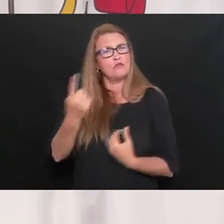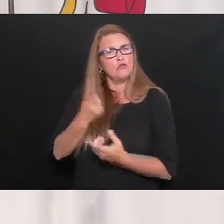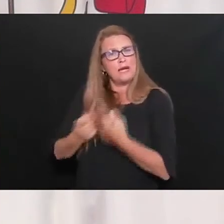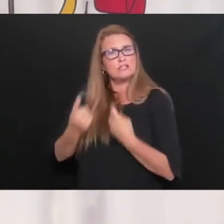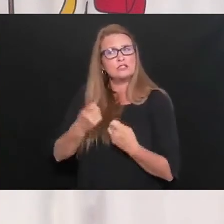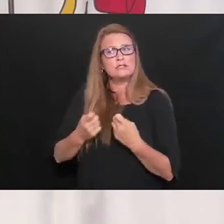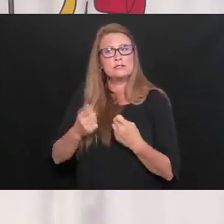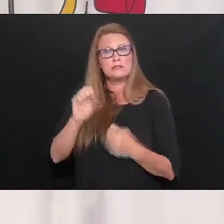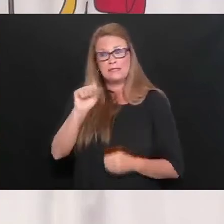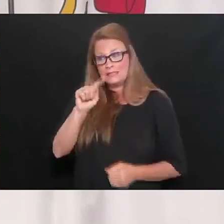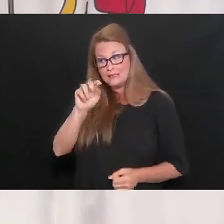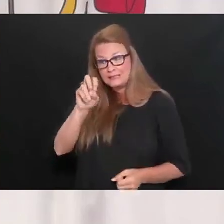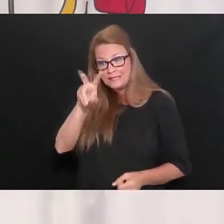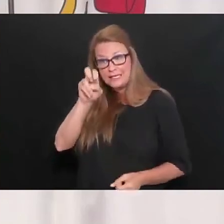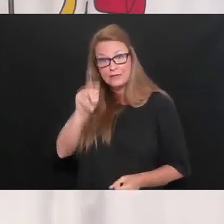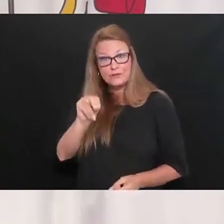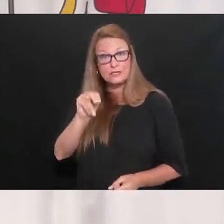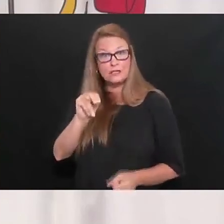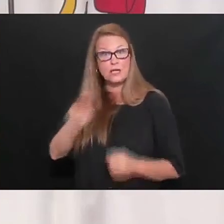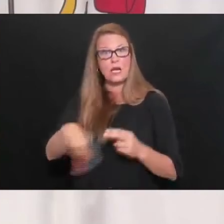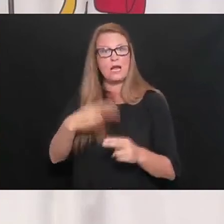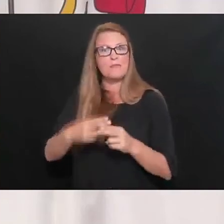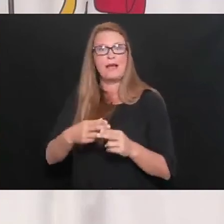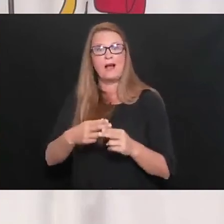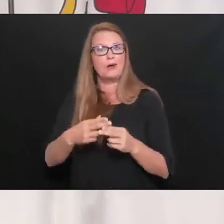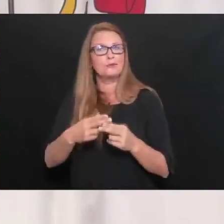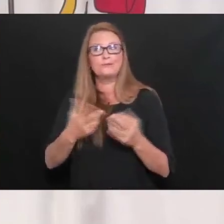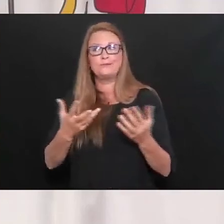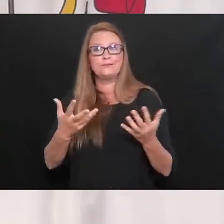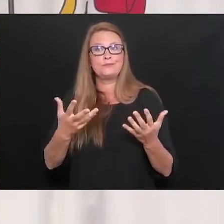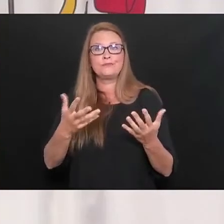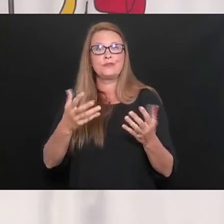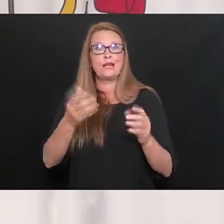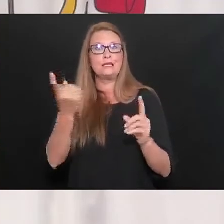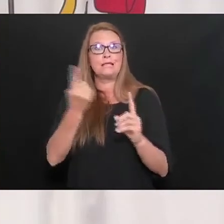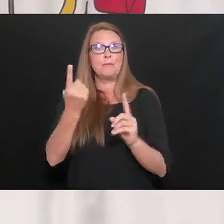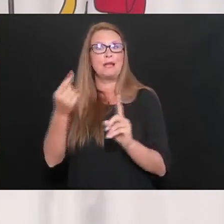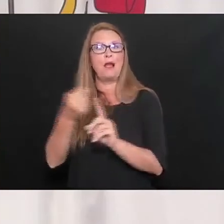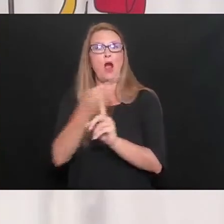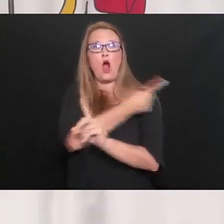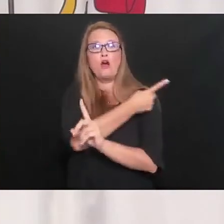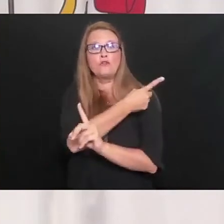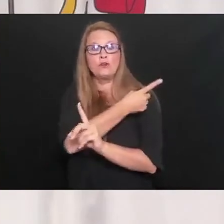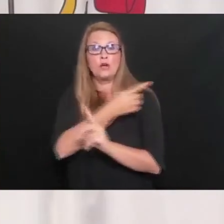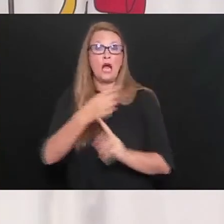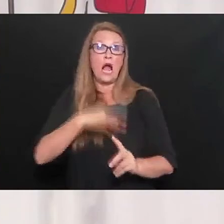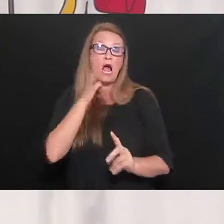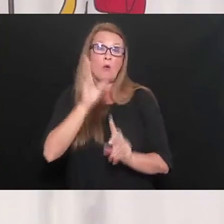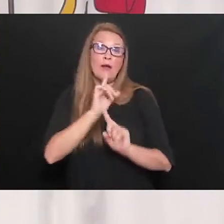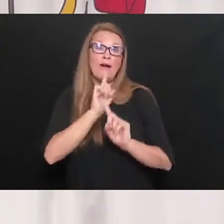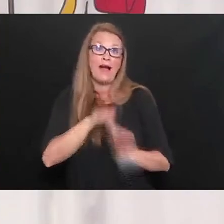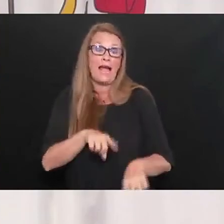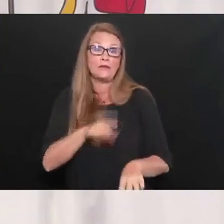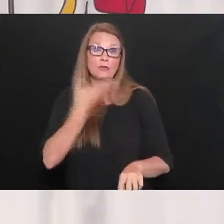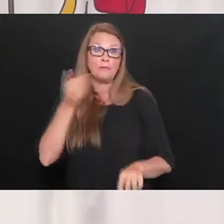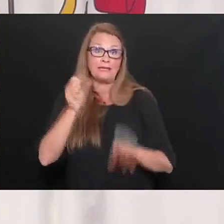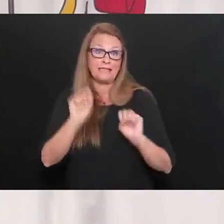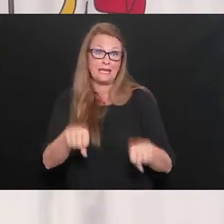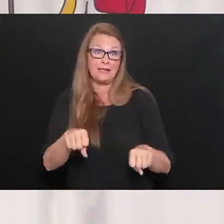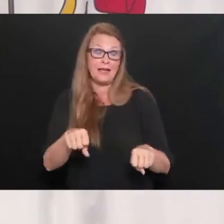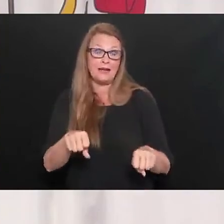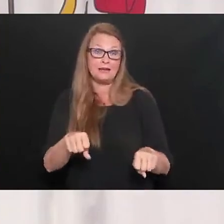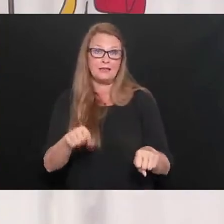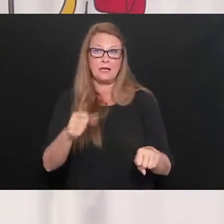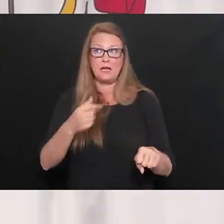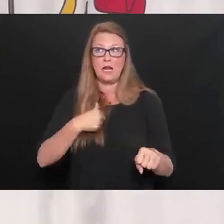like Stephen, had in regard to something that doesn't have anything to do with COVID, I'm going to answer it as best I possibly can, and I